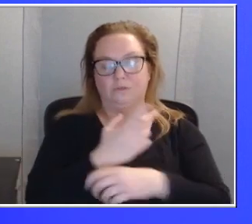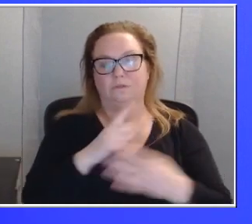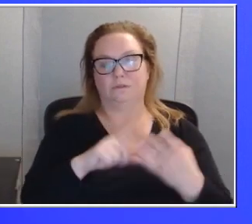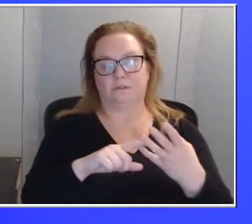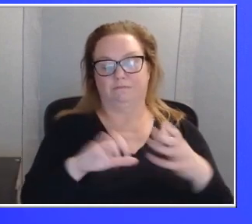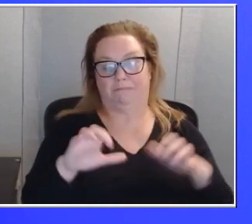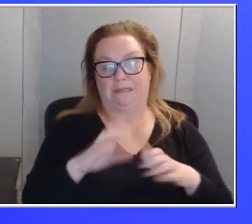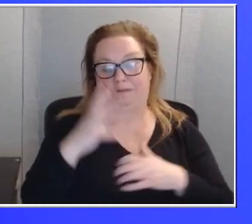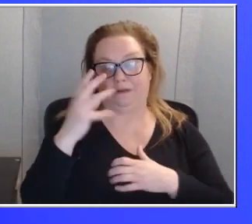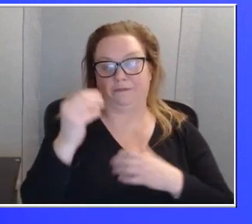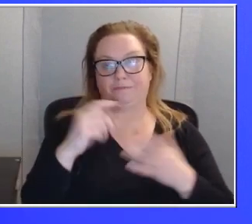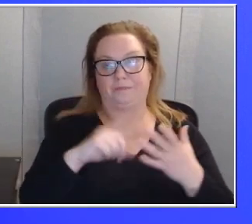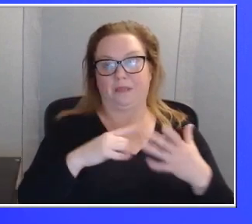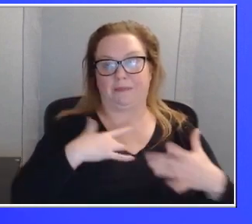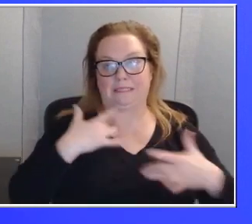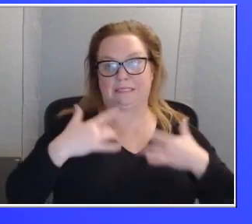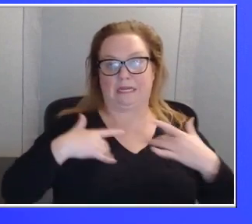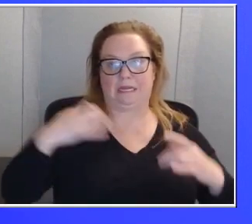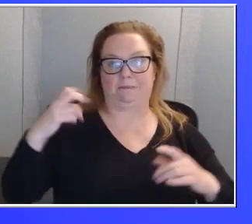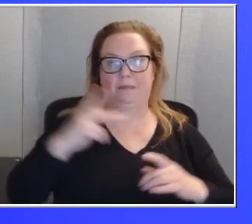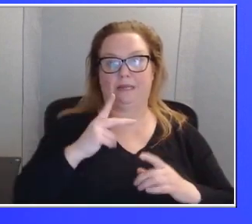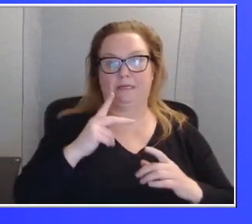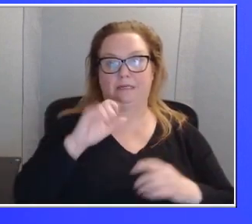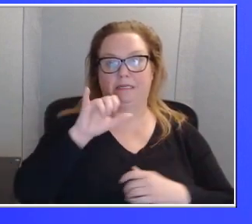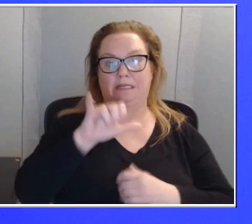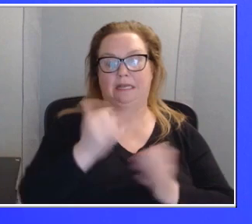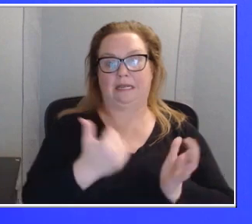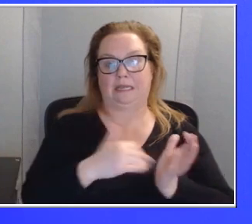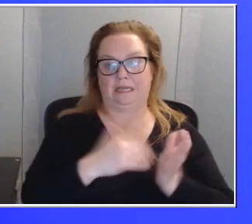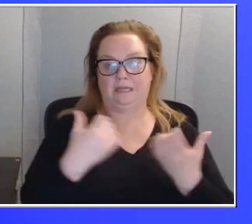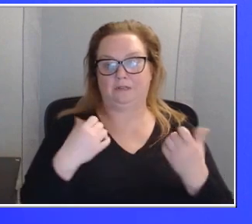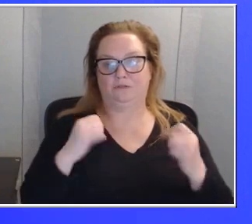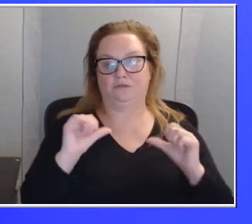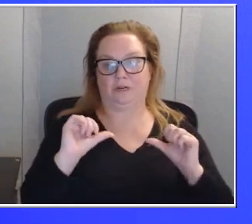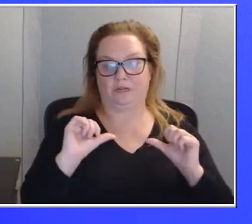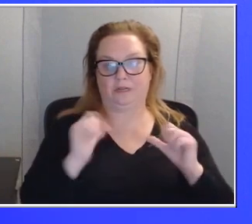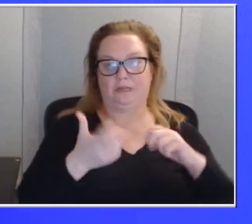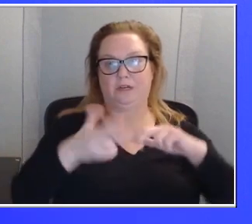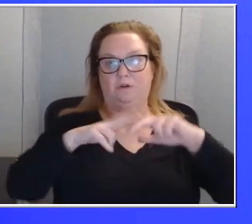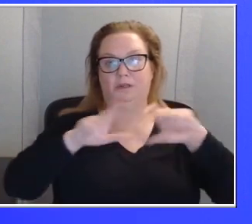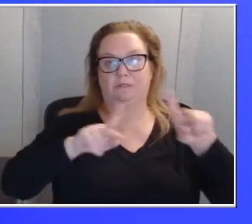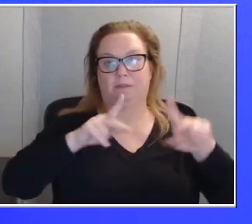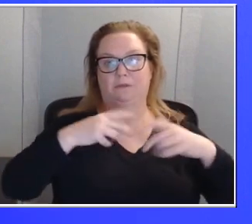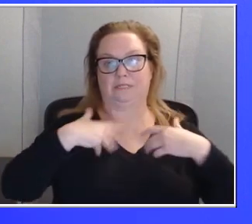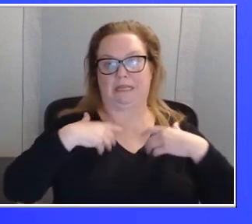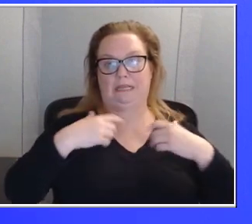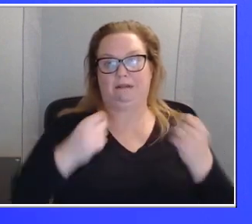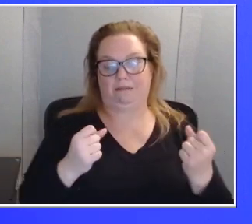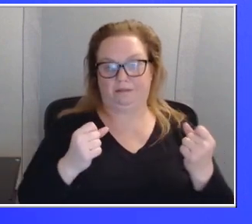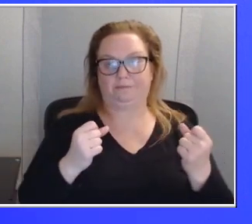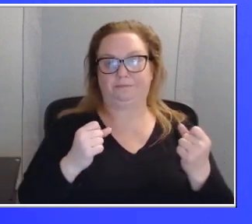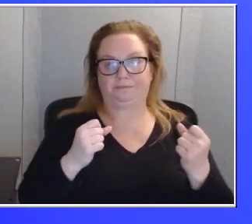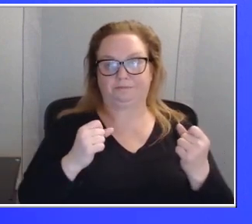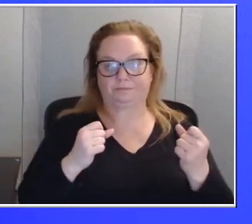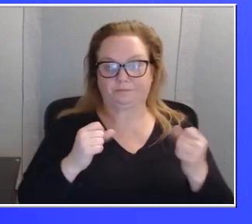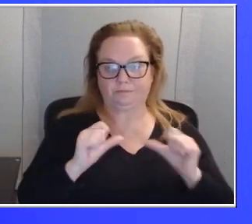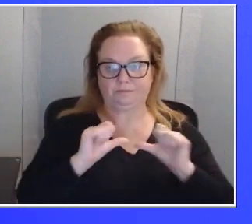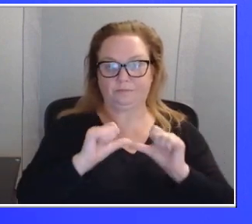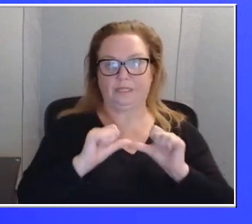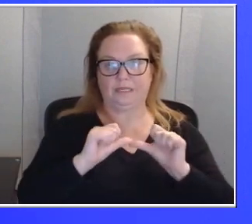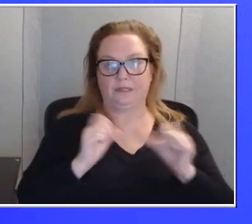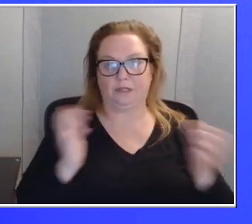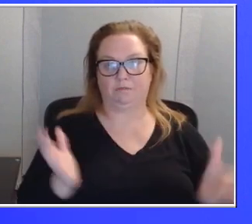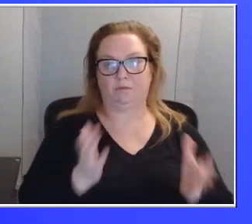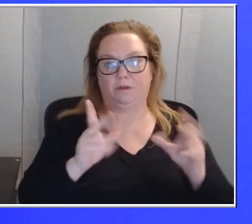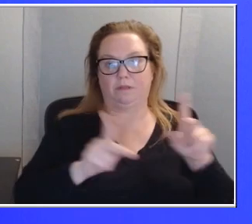excited to get back into that space and try to increase people's overall health and continue to promote the things that